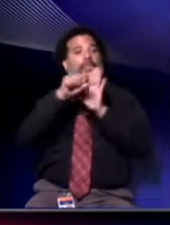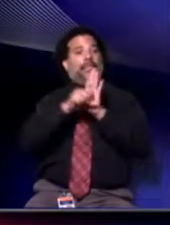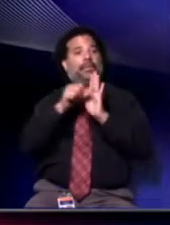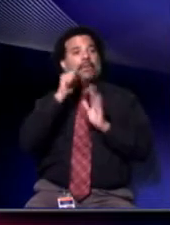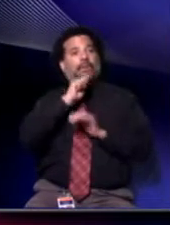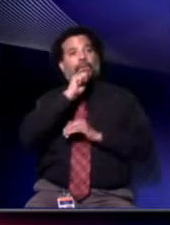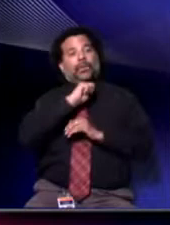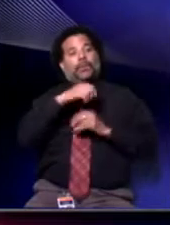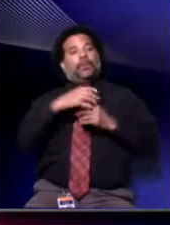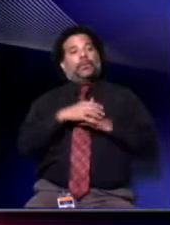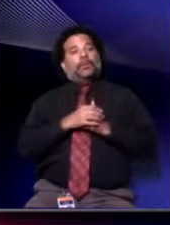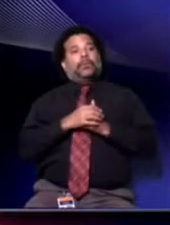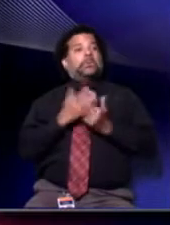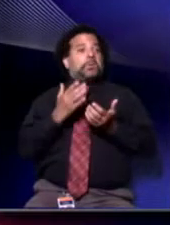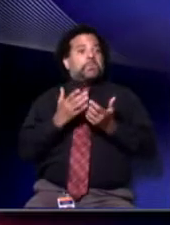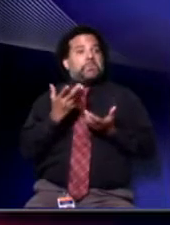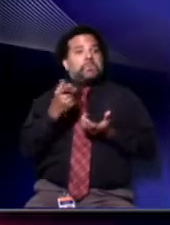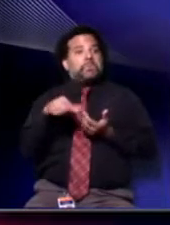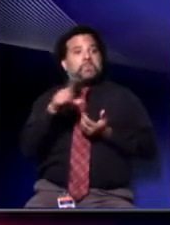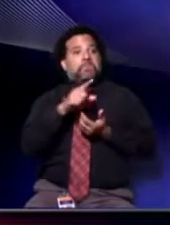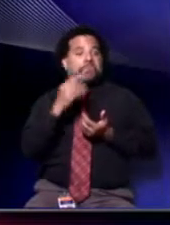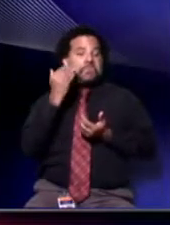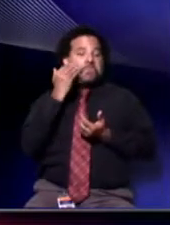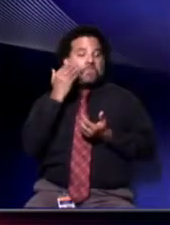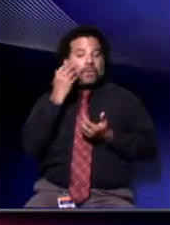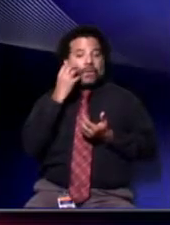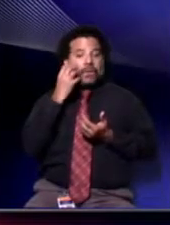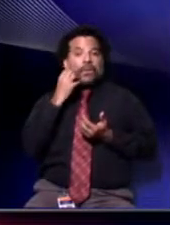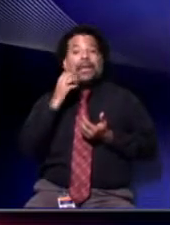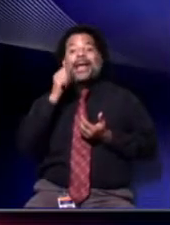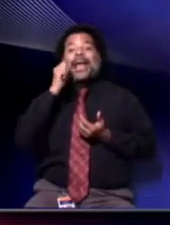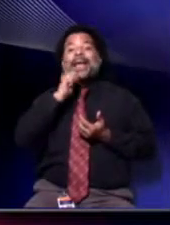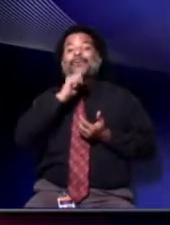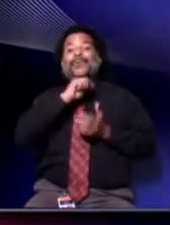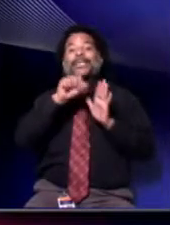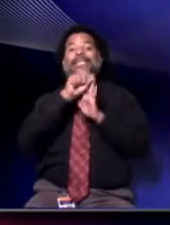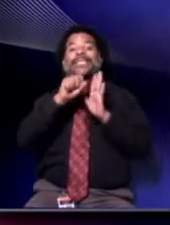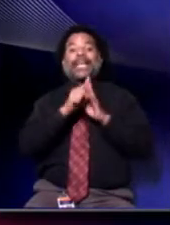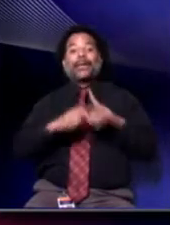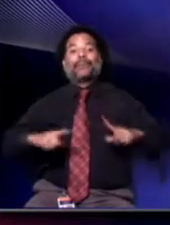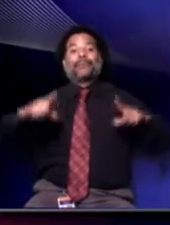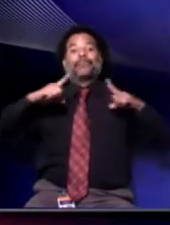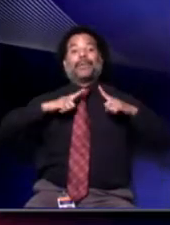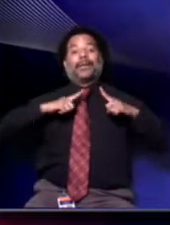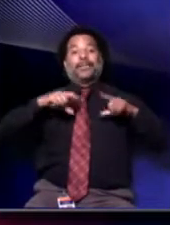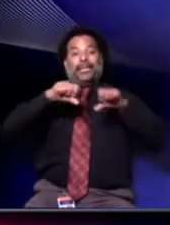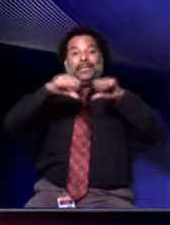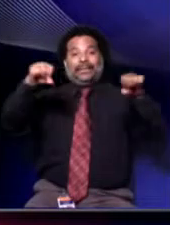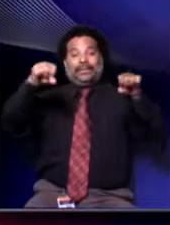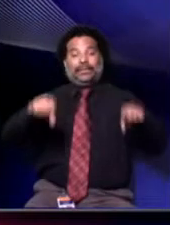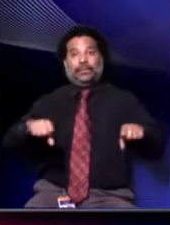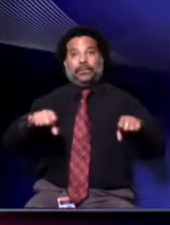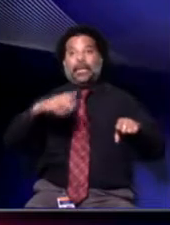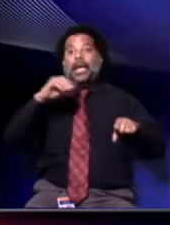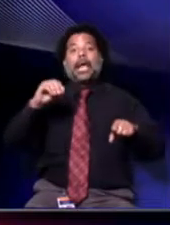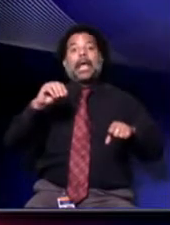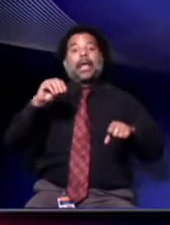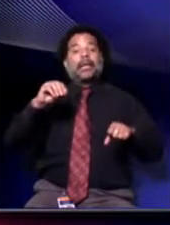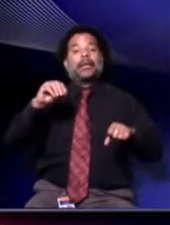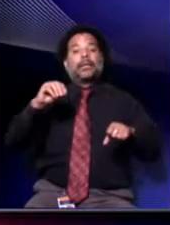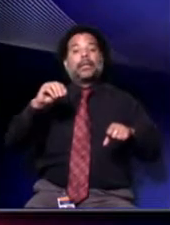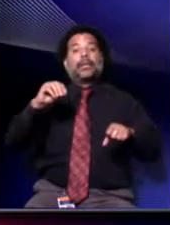it might be interesting to you to know that the Arizona State Retirement System and the University of